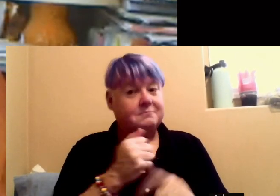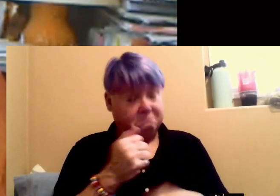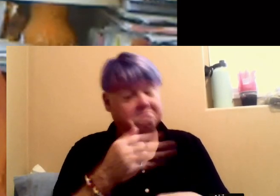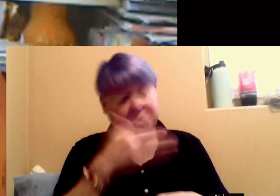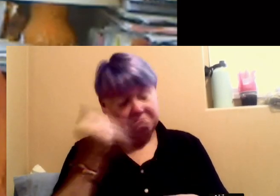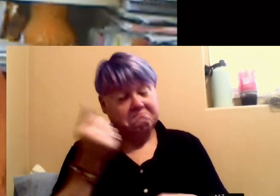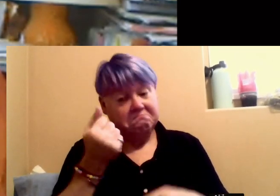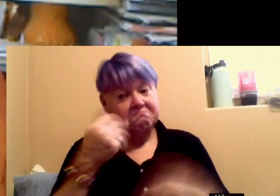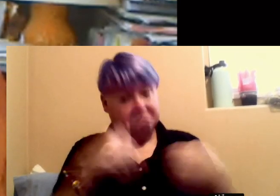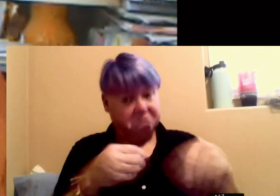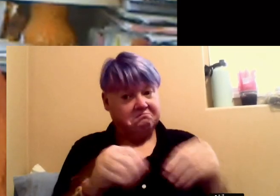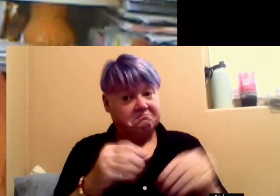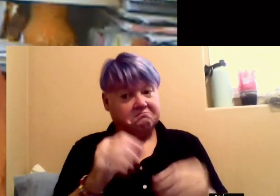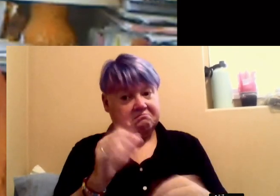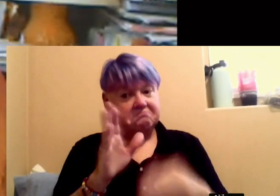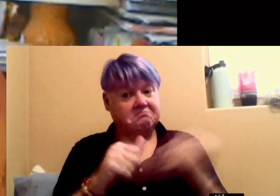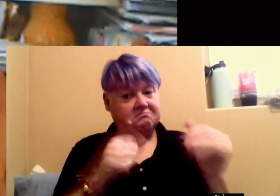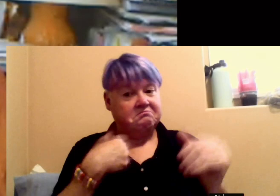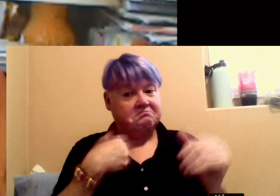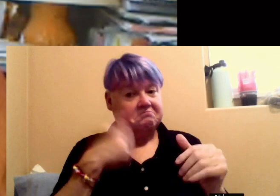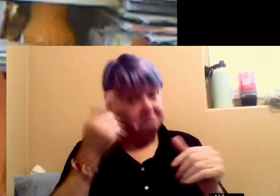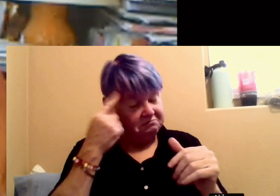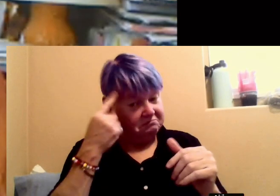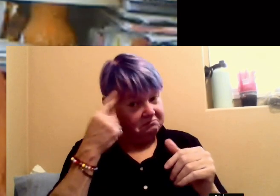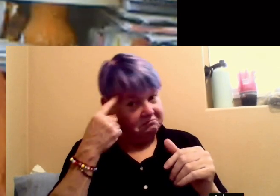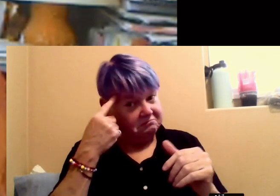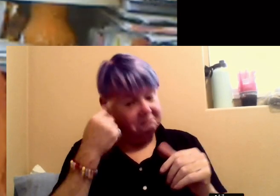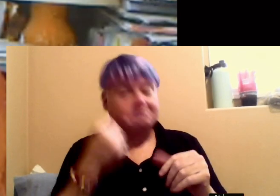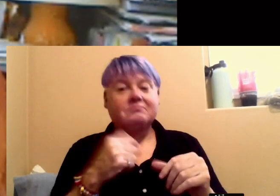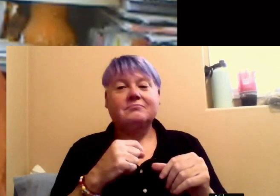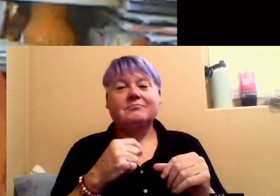to be honest. Makes me feel very good about all this stuff. And